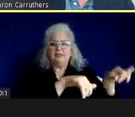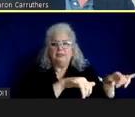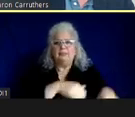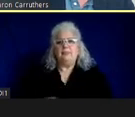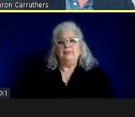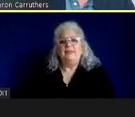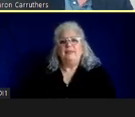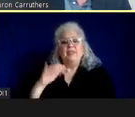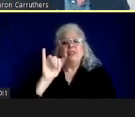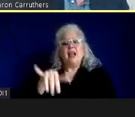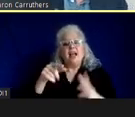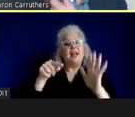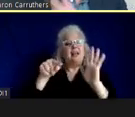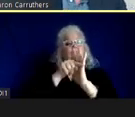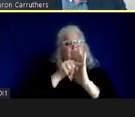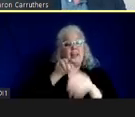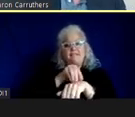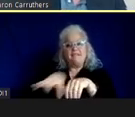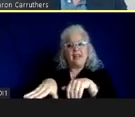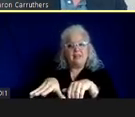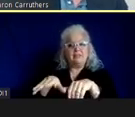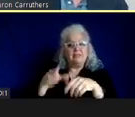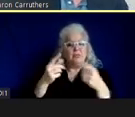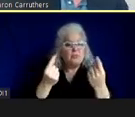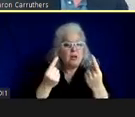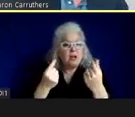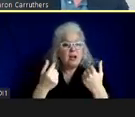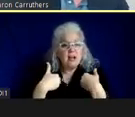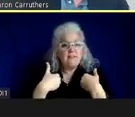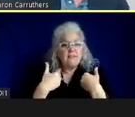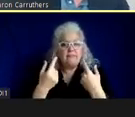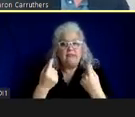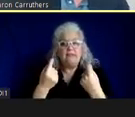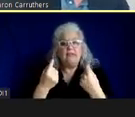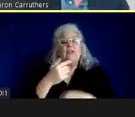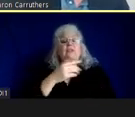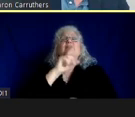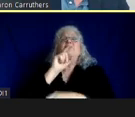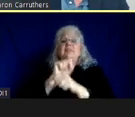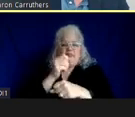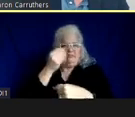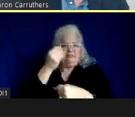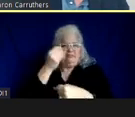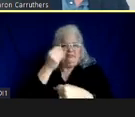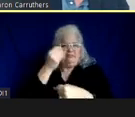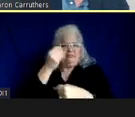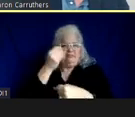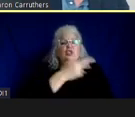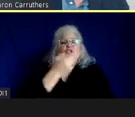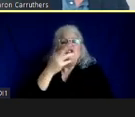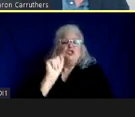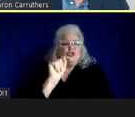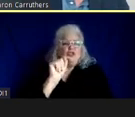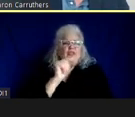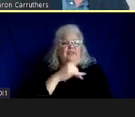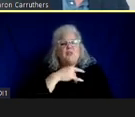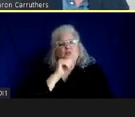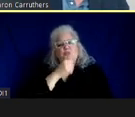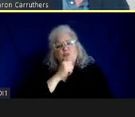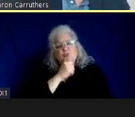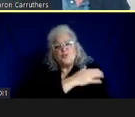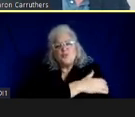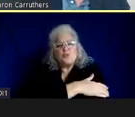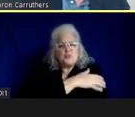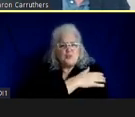It hurts. It hurts in the arm. The injection site, 92% of people, at least in the Pfizer one, reporting pain at the injection